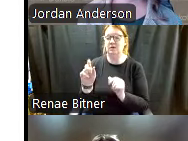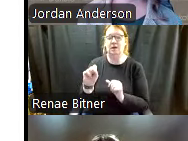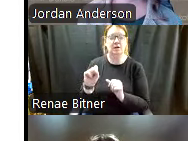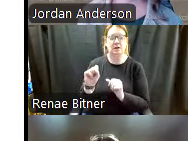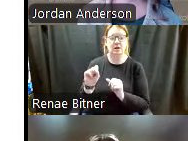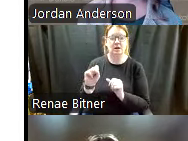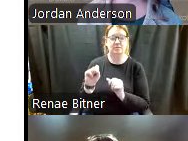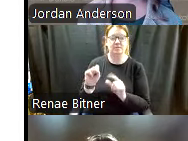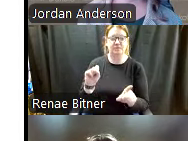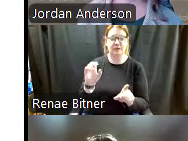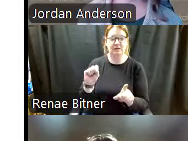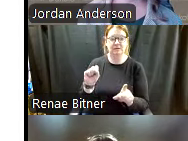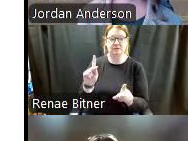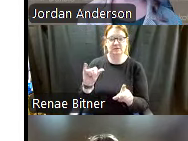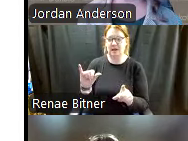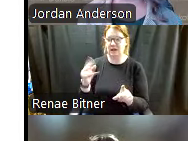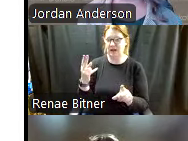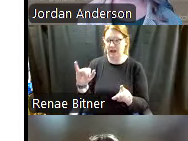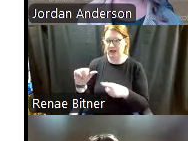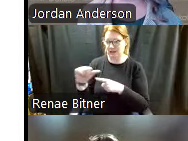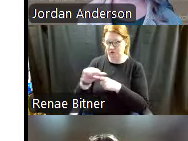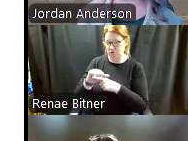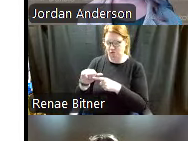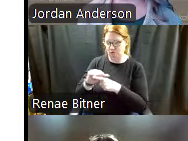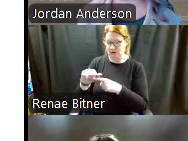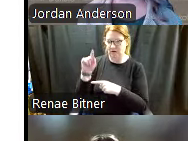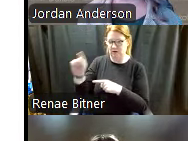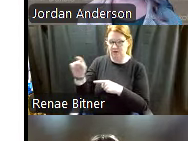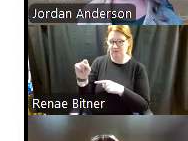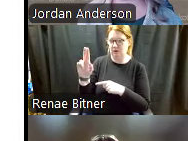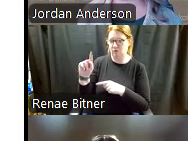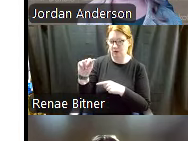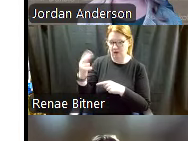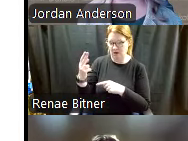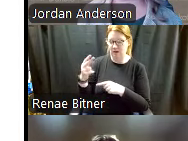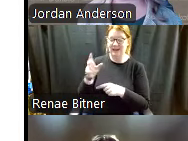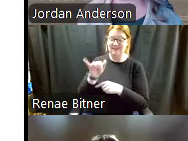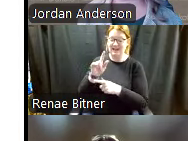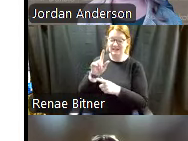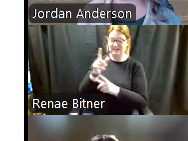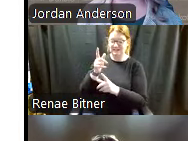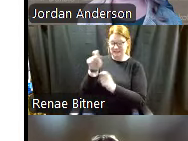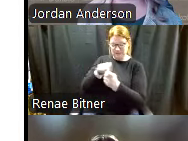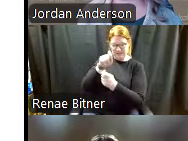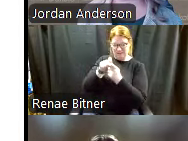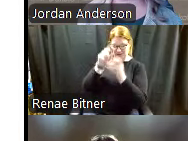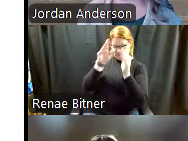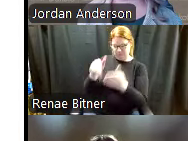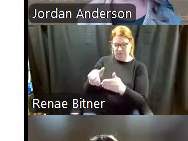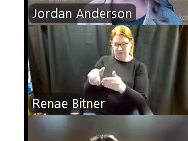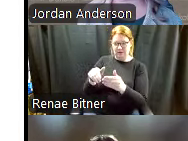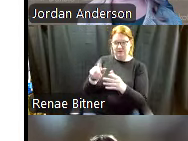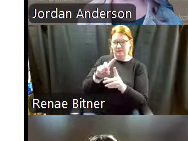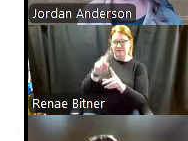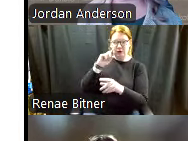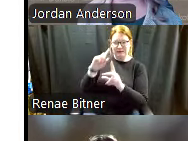Utah, which is a curriculum that is very specific to kiddos that have hearing differences and diagnoses. And